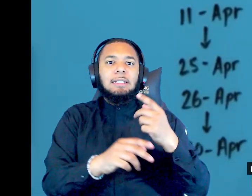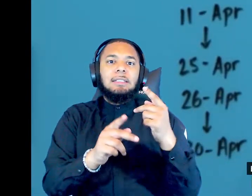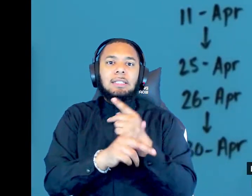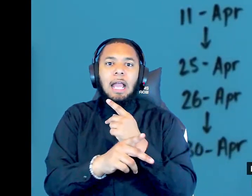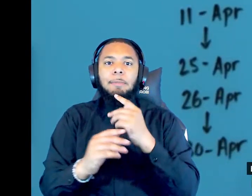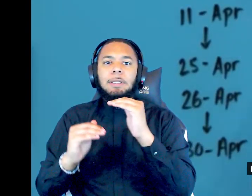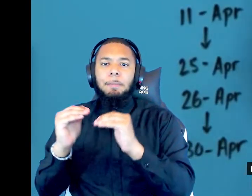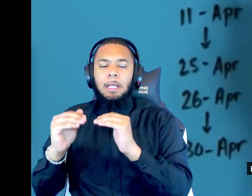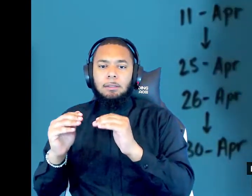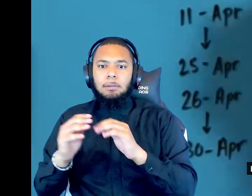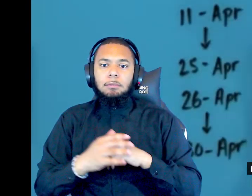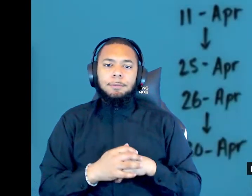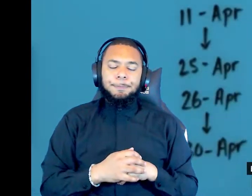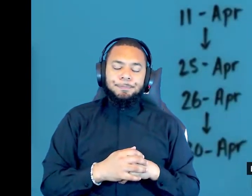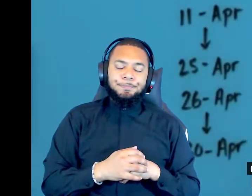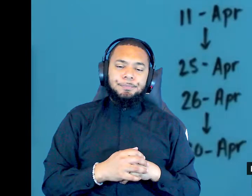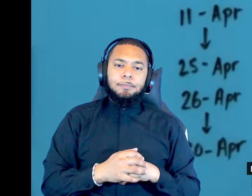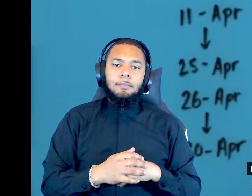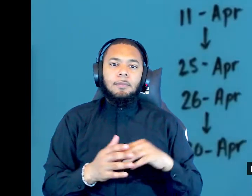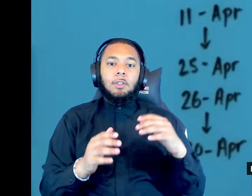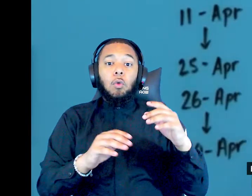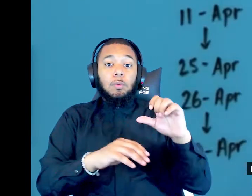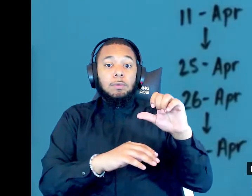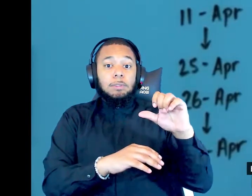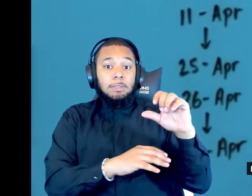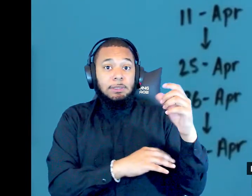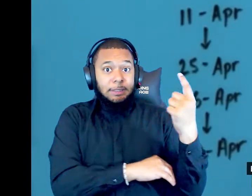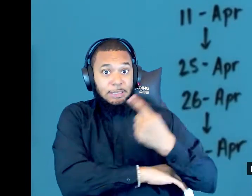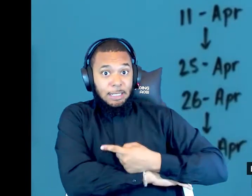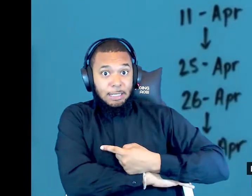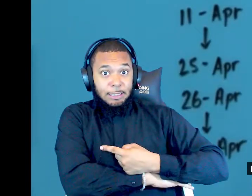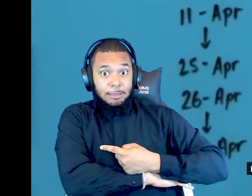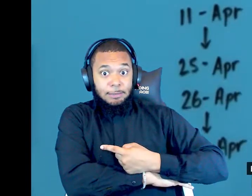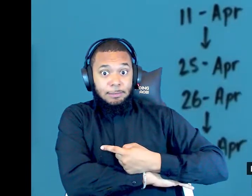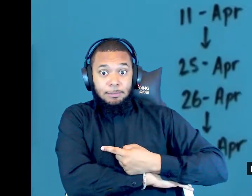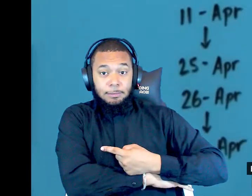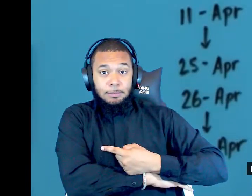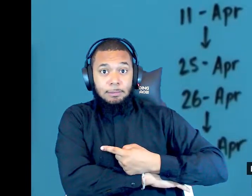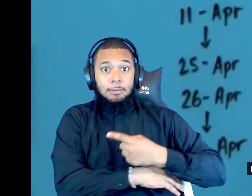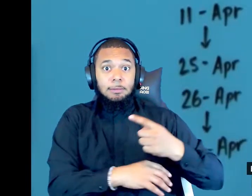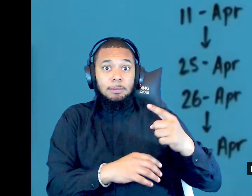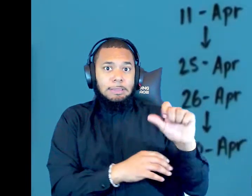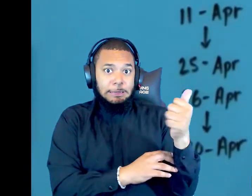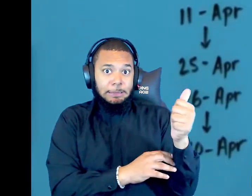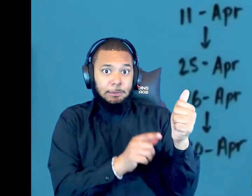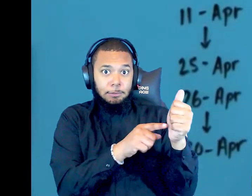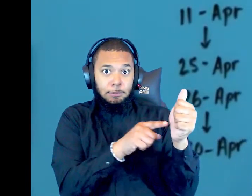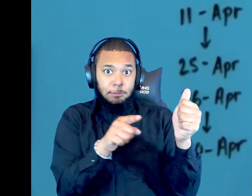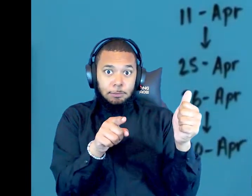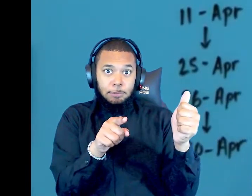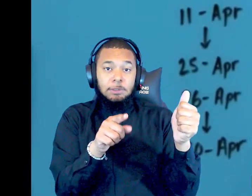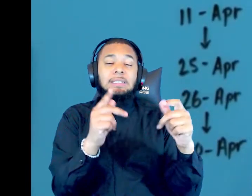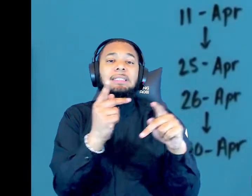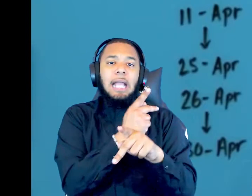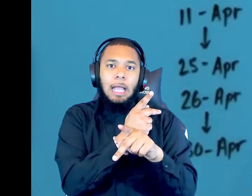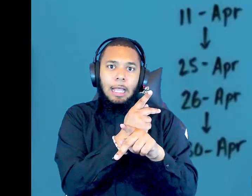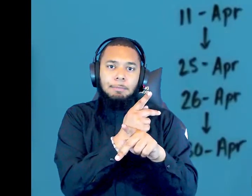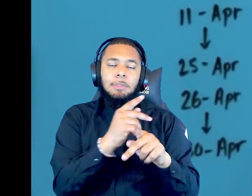right? Days, 10 days, times balance, which is